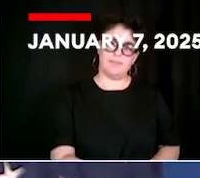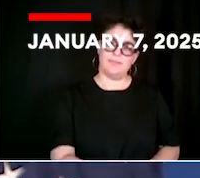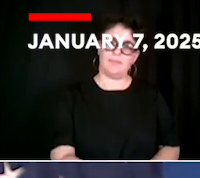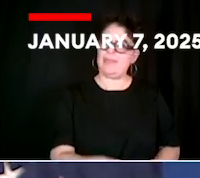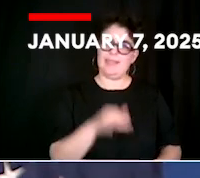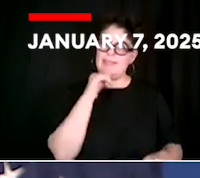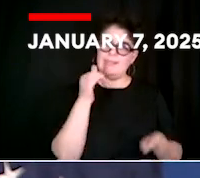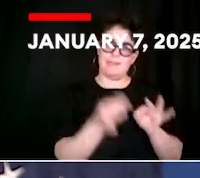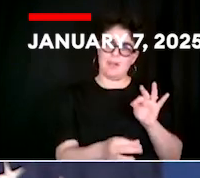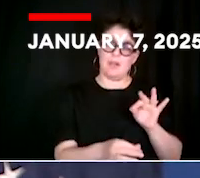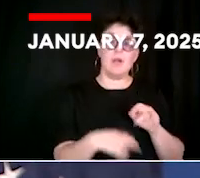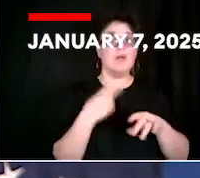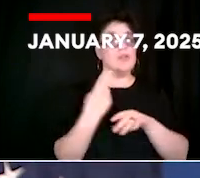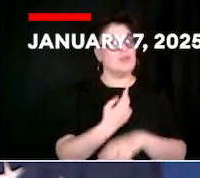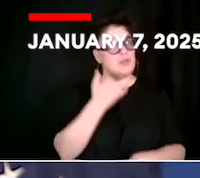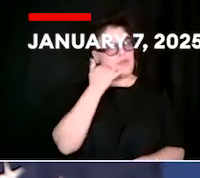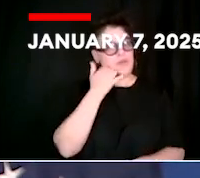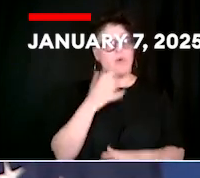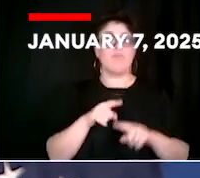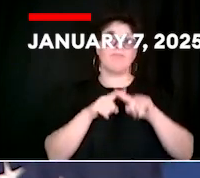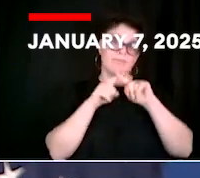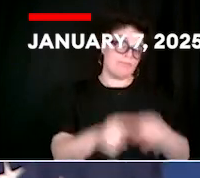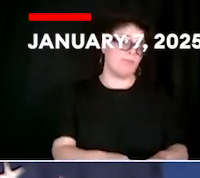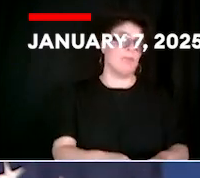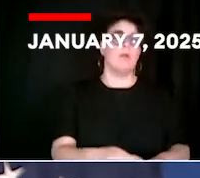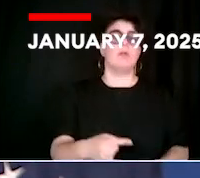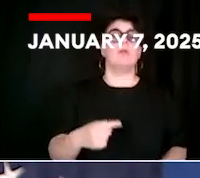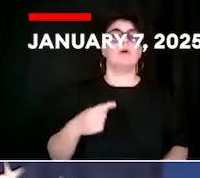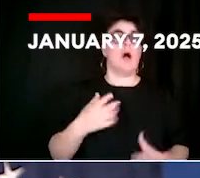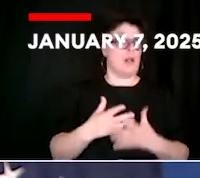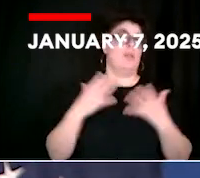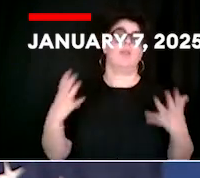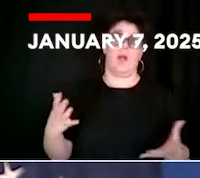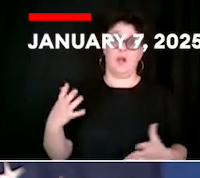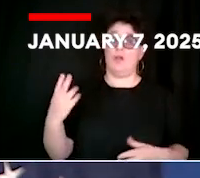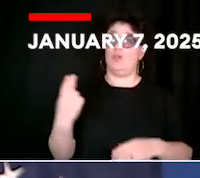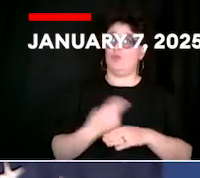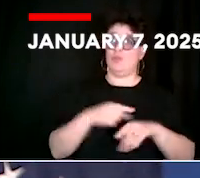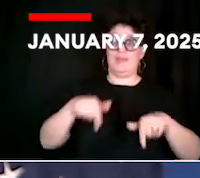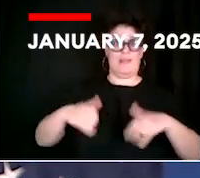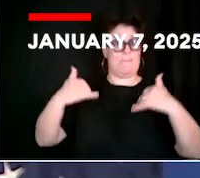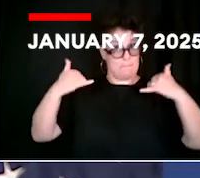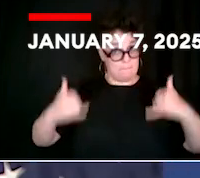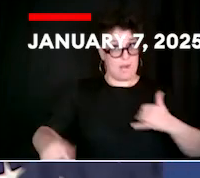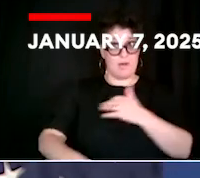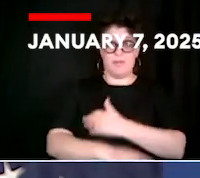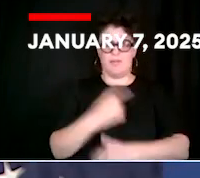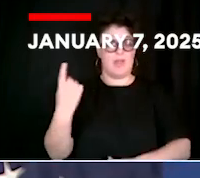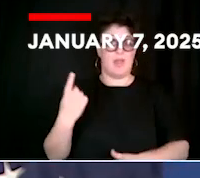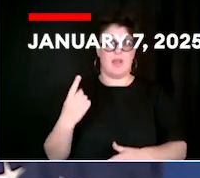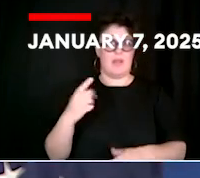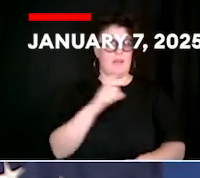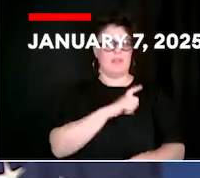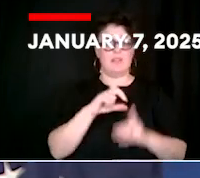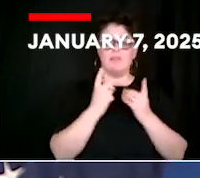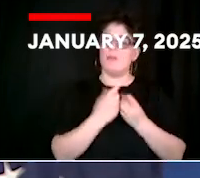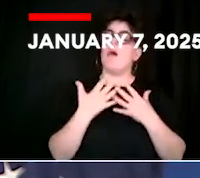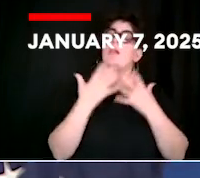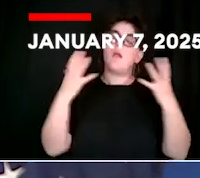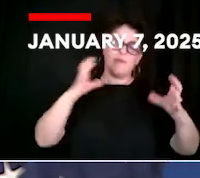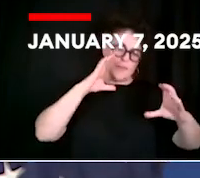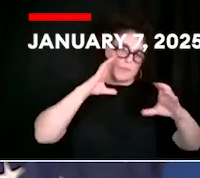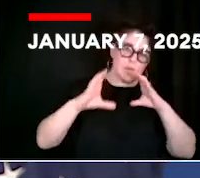They use their phones a lot under this modern-day police department. They use their phones in a lot of communications, a lot